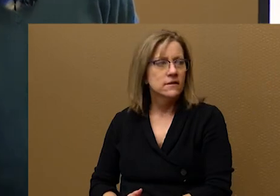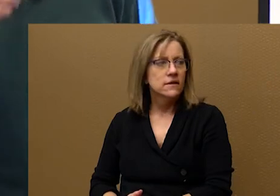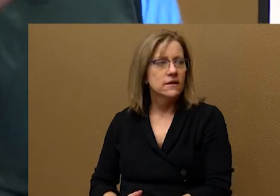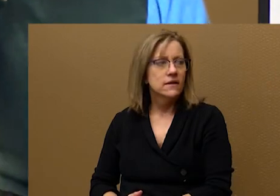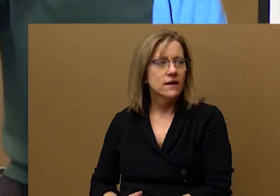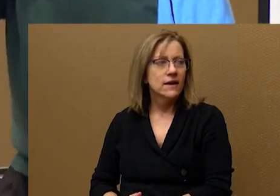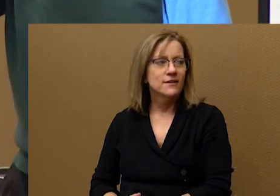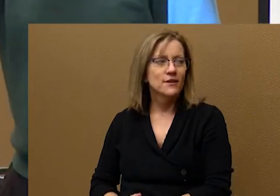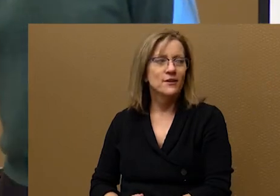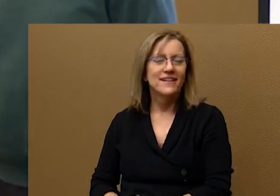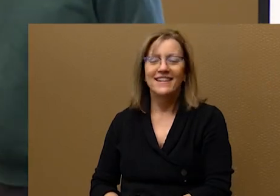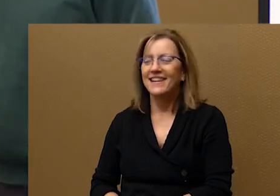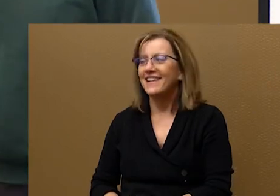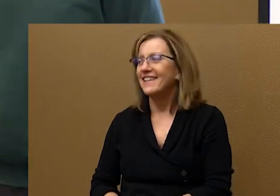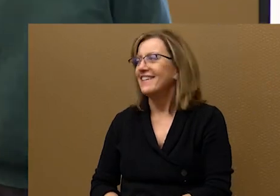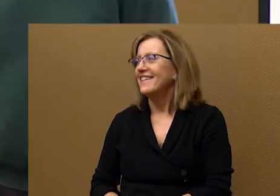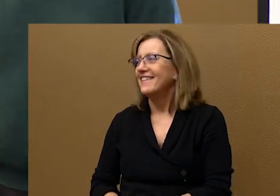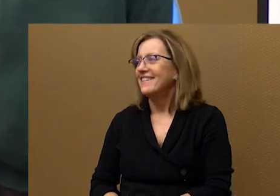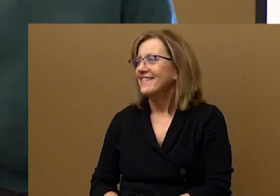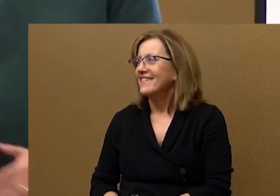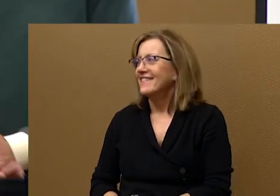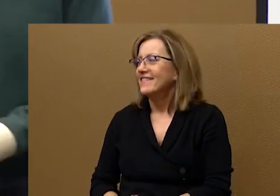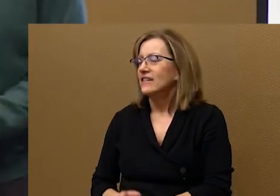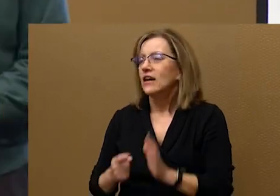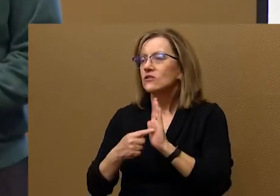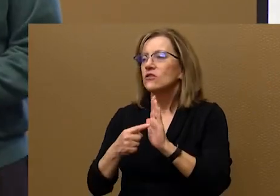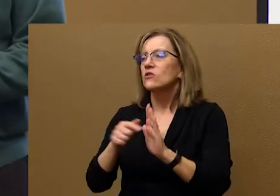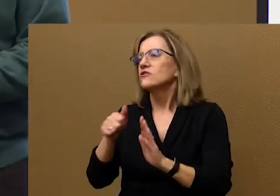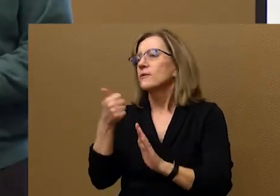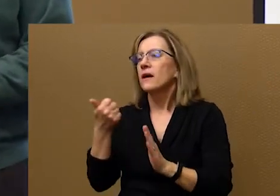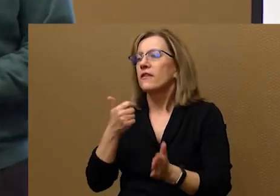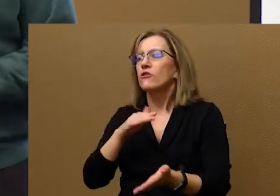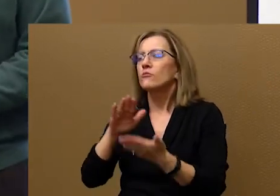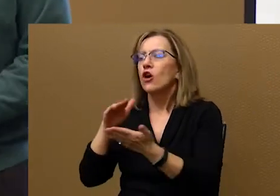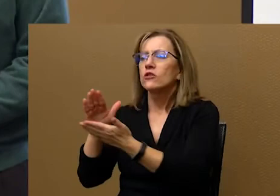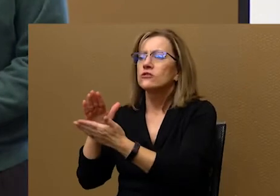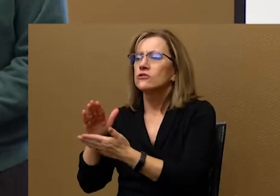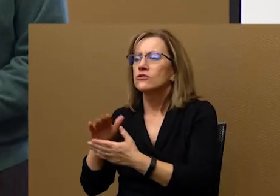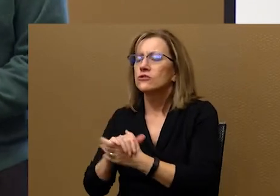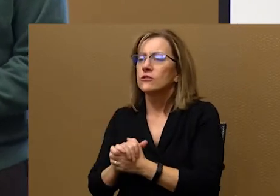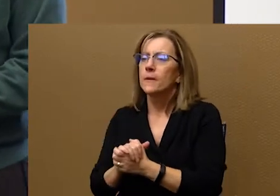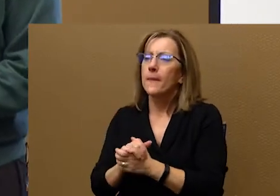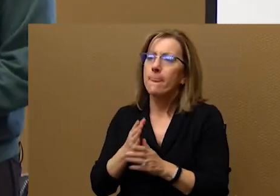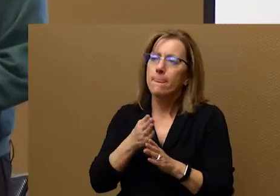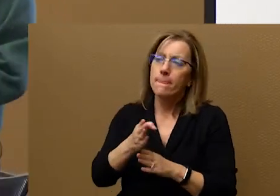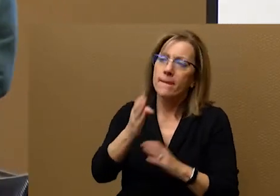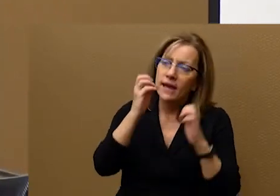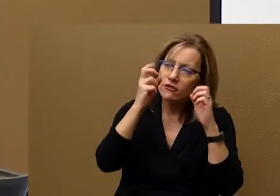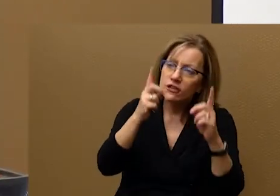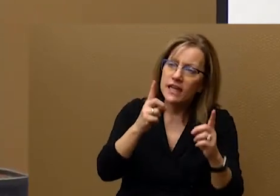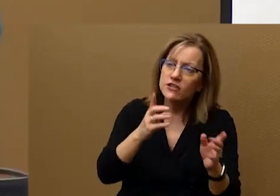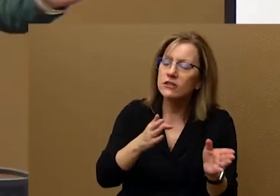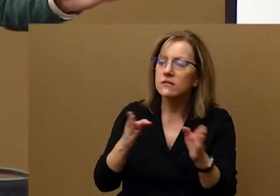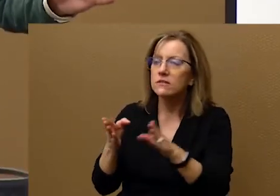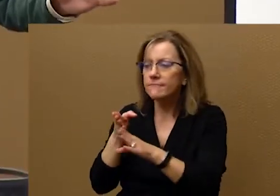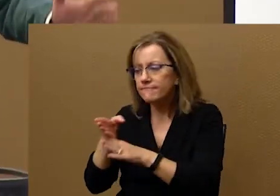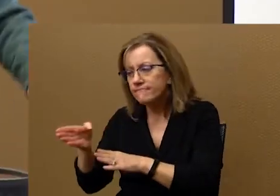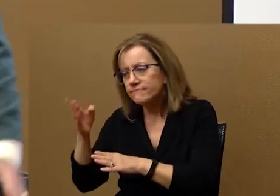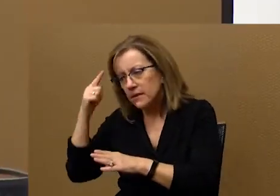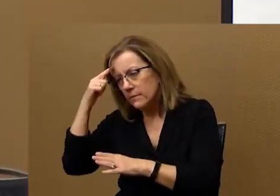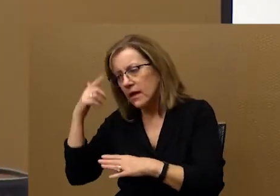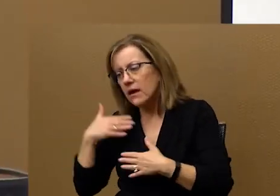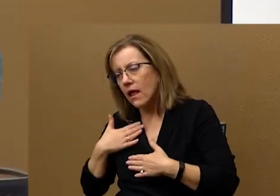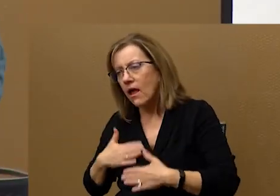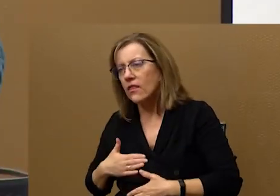I just want to show you some other approaches. Maybe there's, in the world of education and in the world of mental health, there are lots of skill